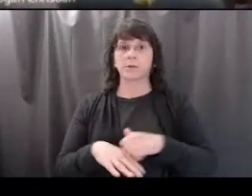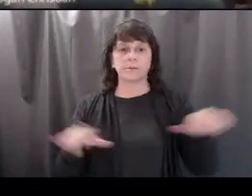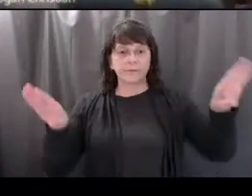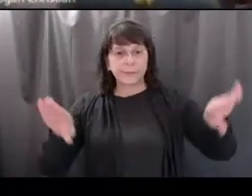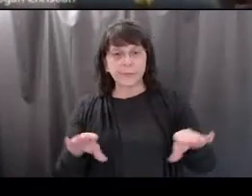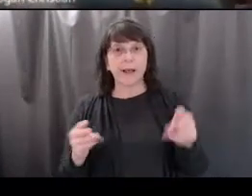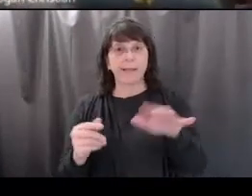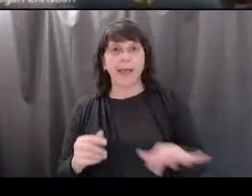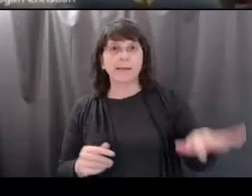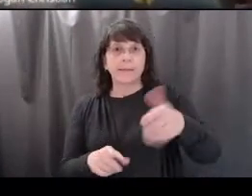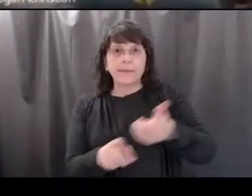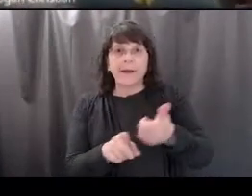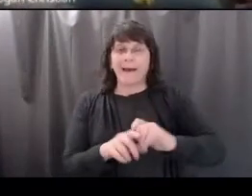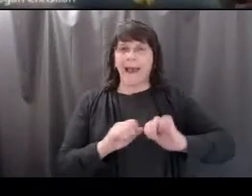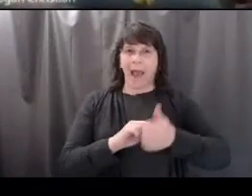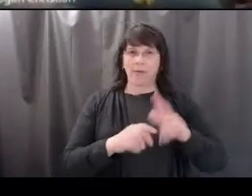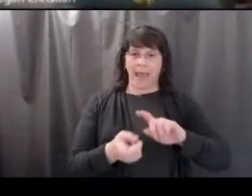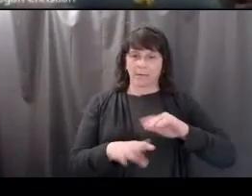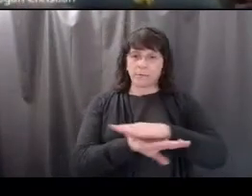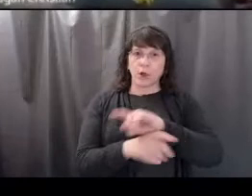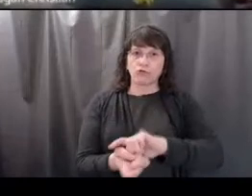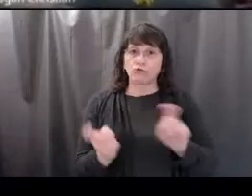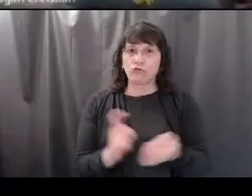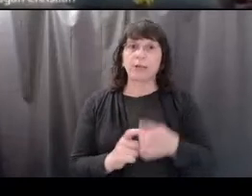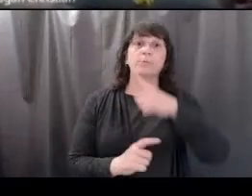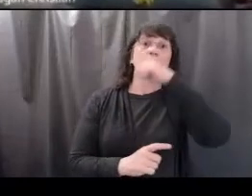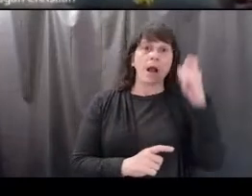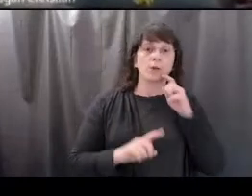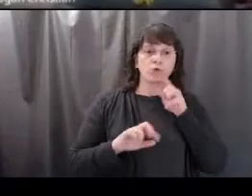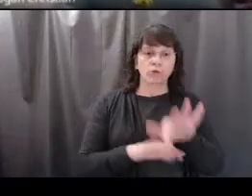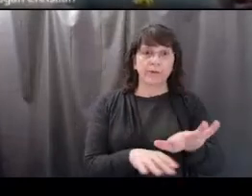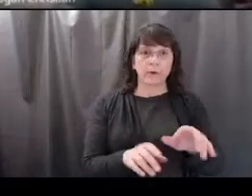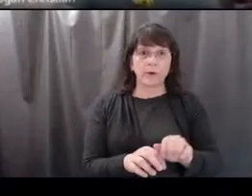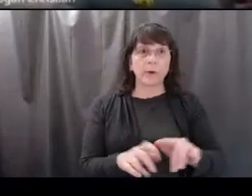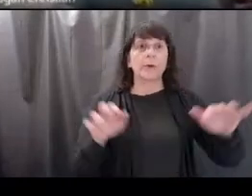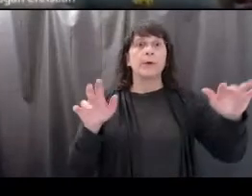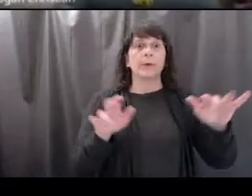the landscape itself, how are those changed by changes in stream flow?